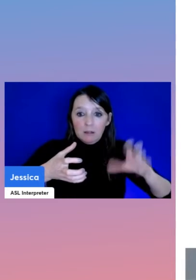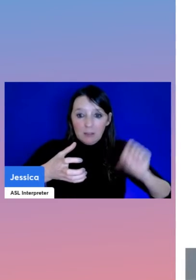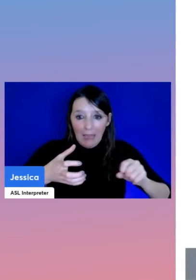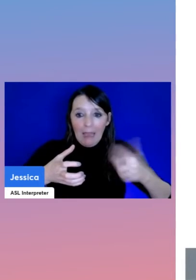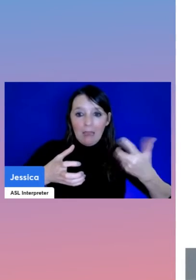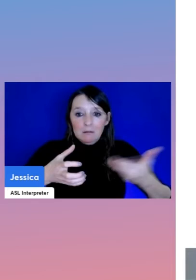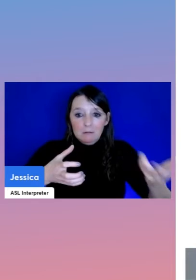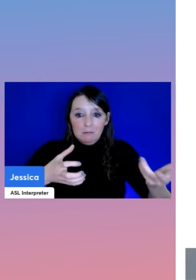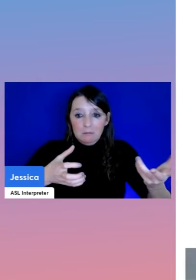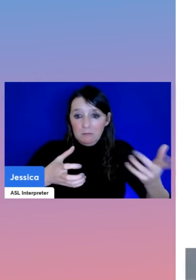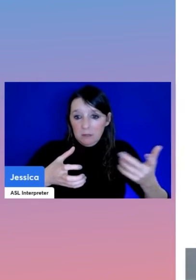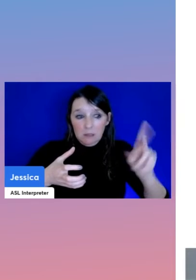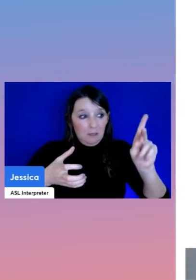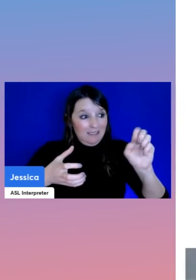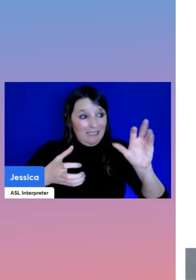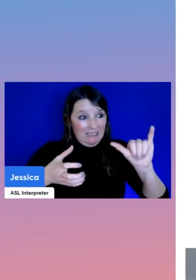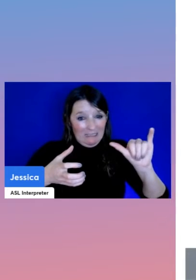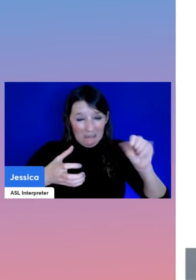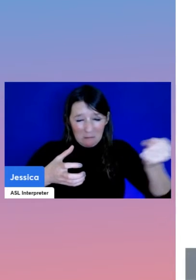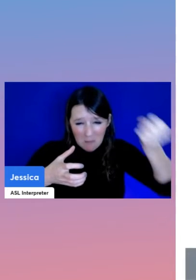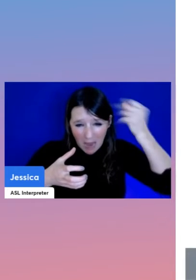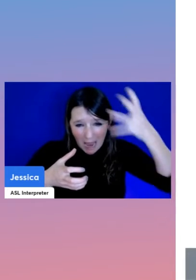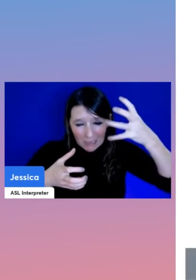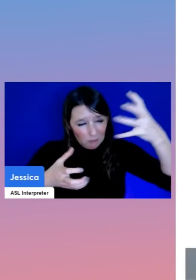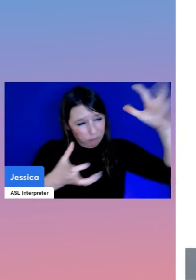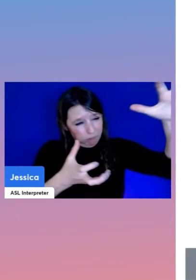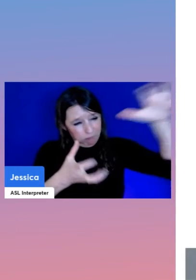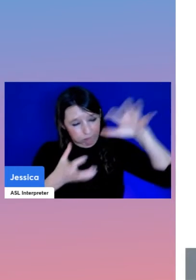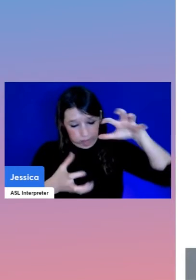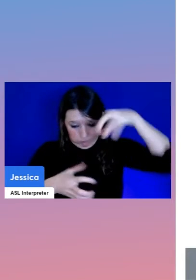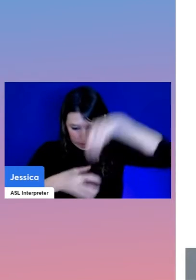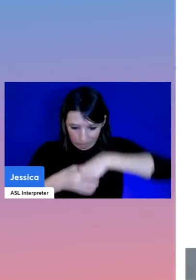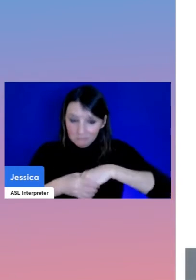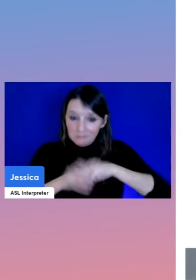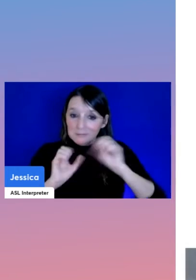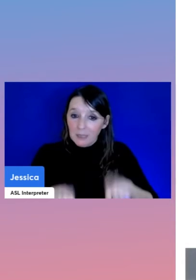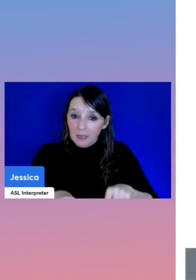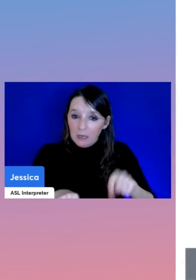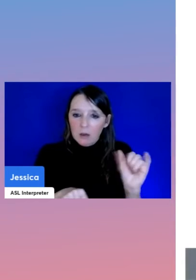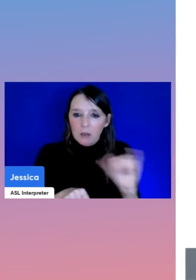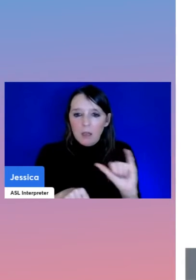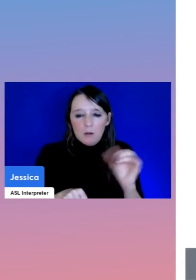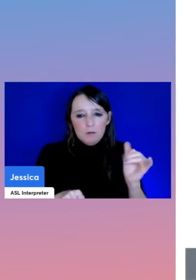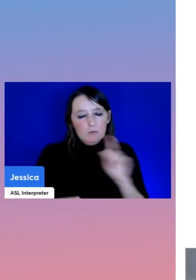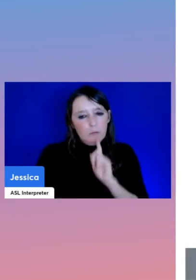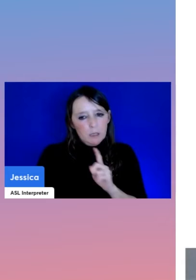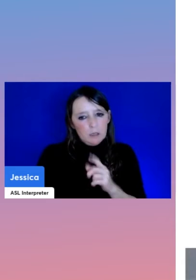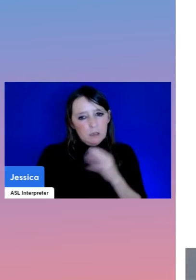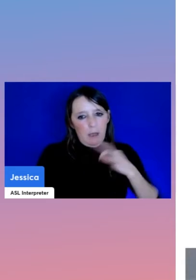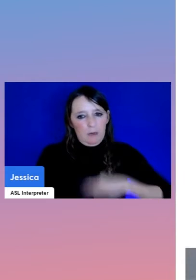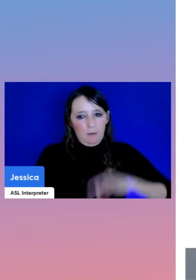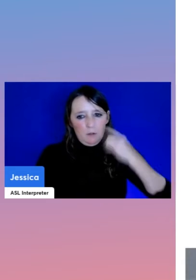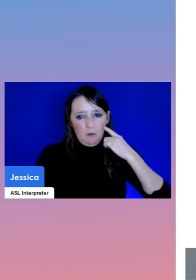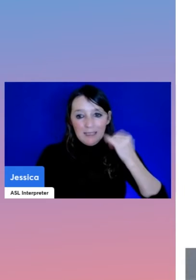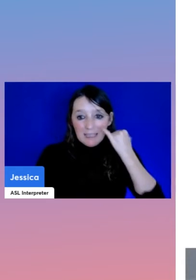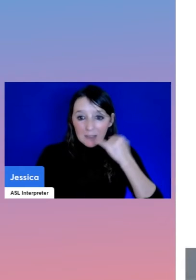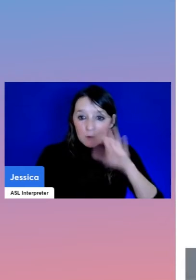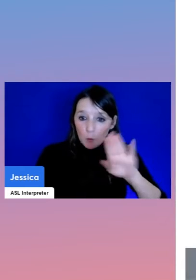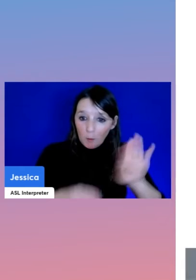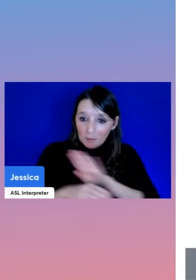of keys and high throughput, a feature particularly beneficial for expanding